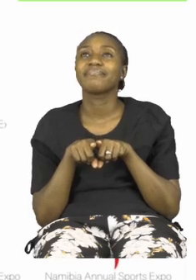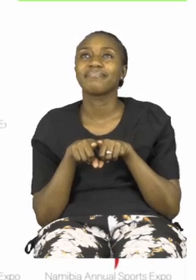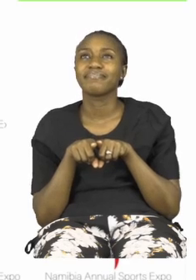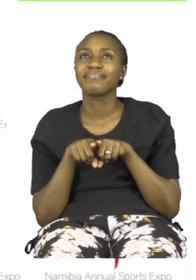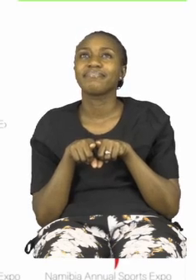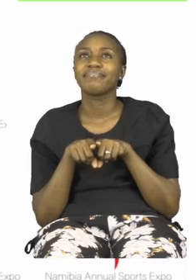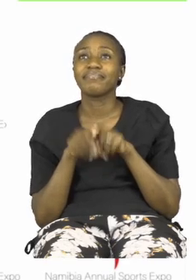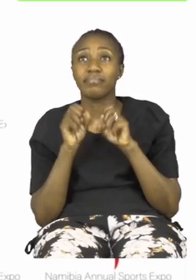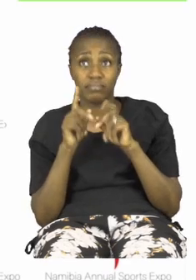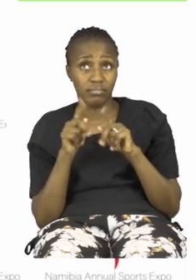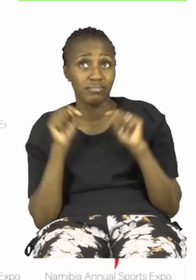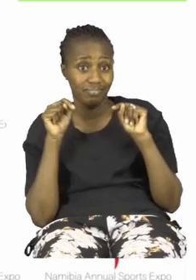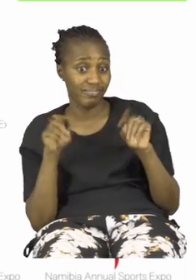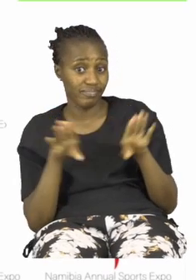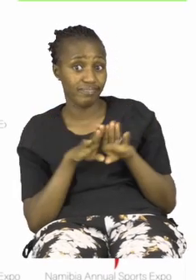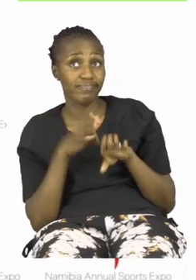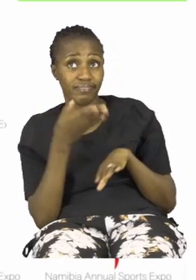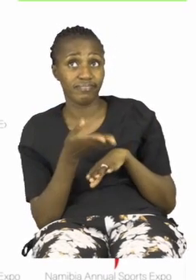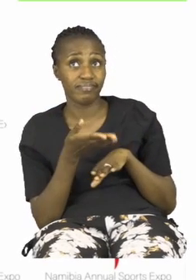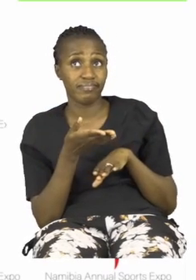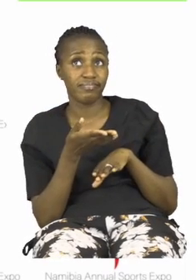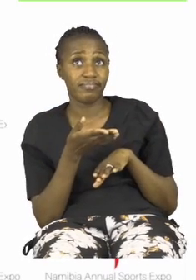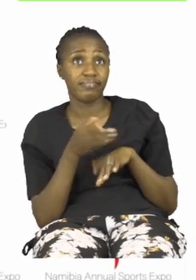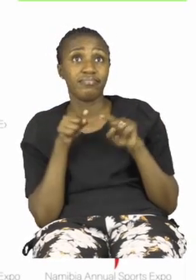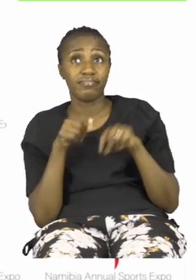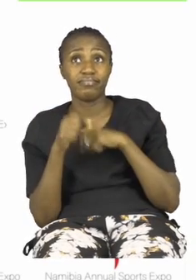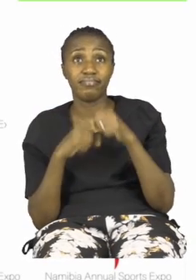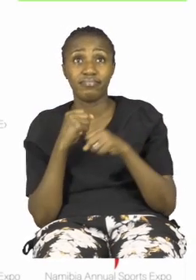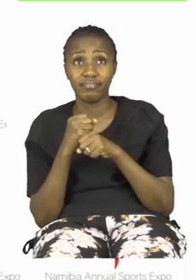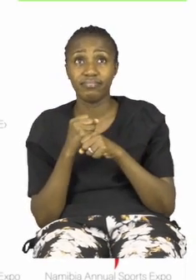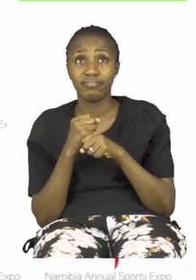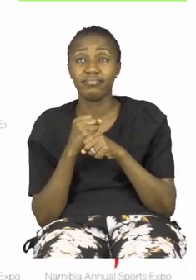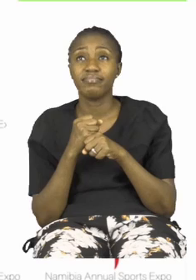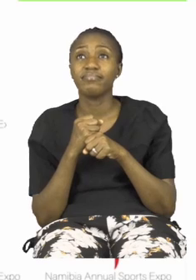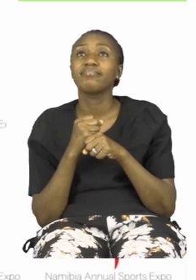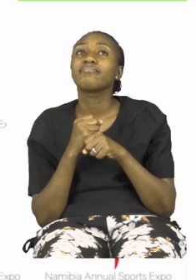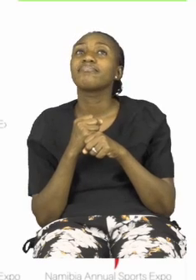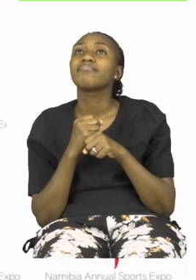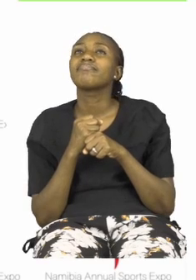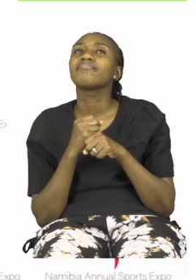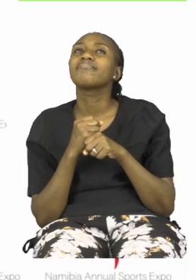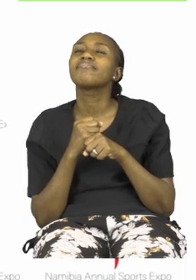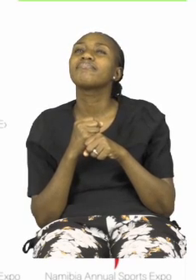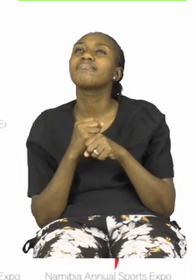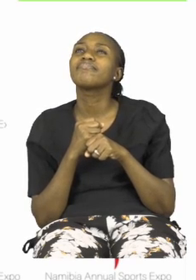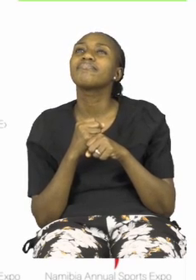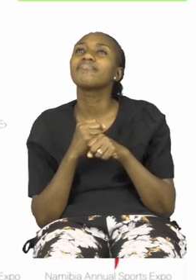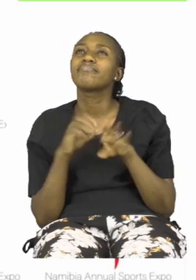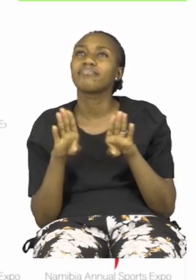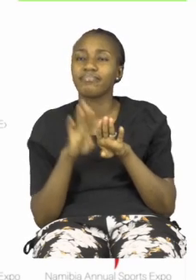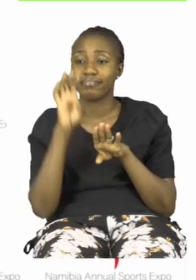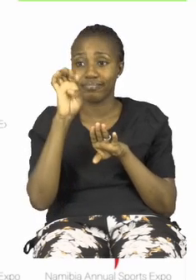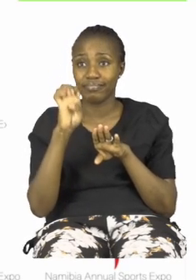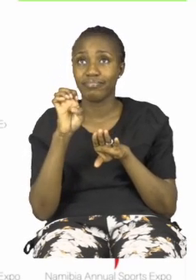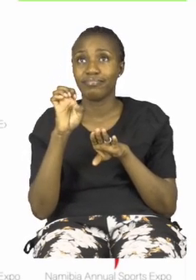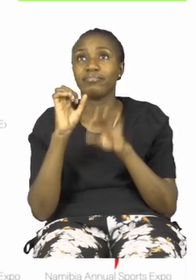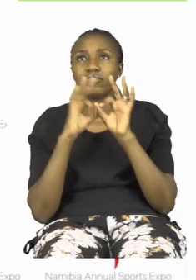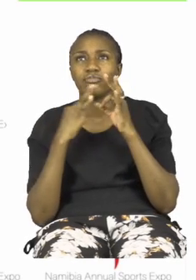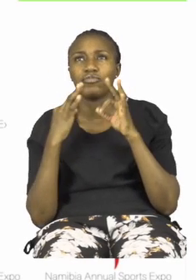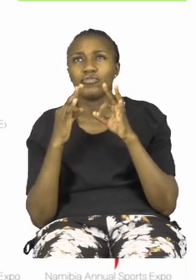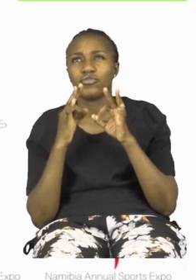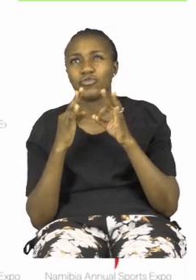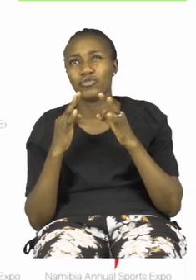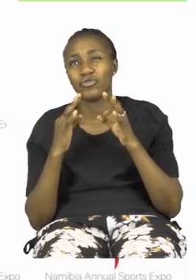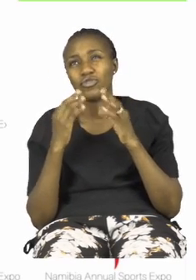that is what you're doing as well? Yes, so for this year, we have Tekken 7, we have eFootball PES 2021, we